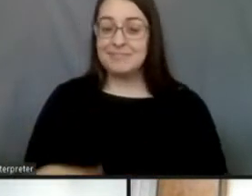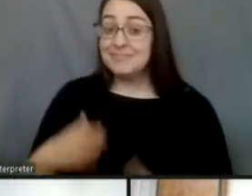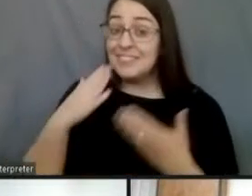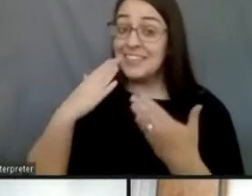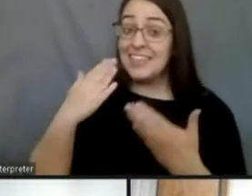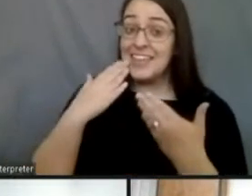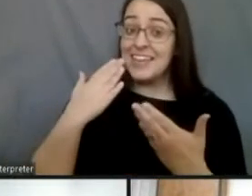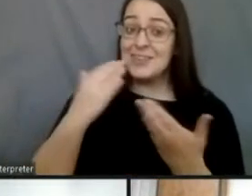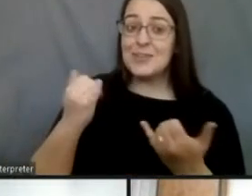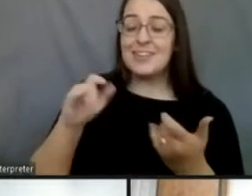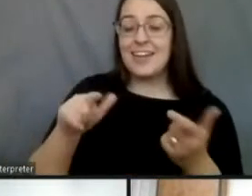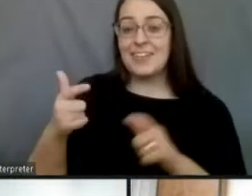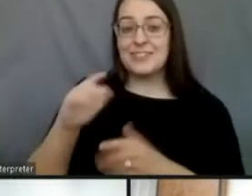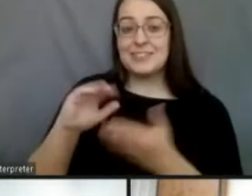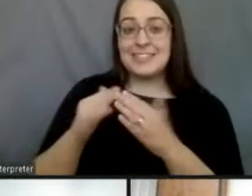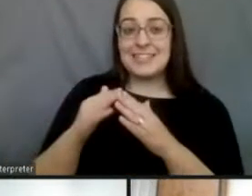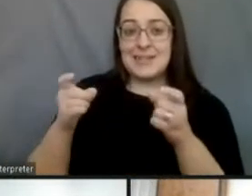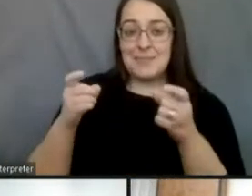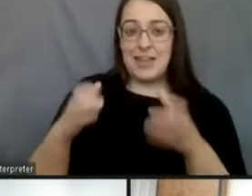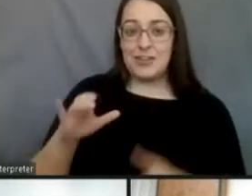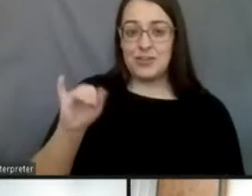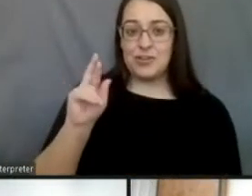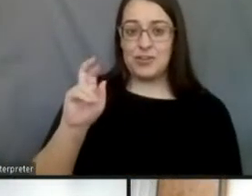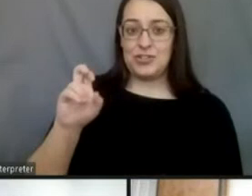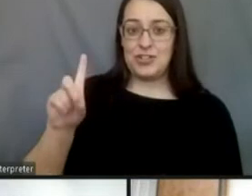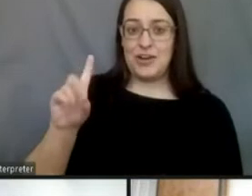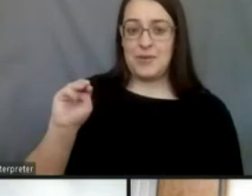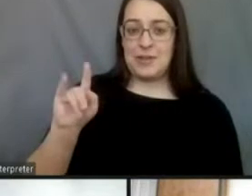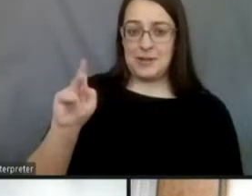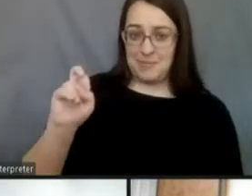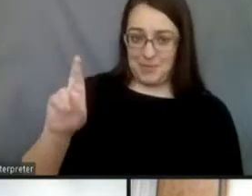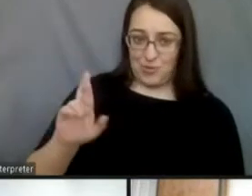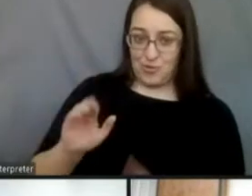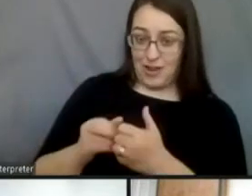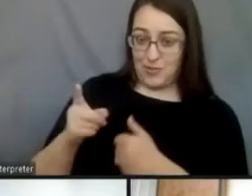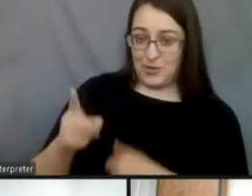Gonzalez. Let's now go to City Manager Jared Miller. Mr. Miller, how are you today?